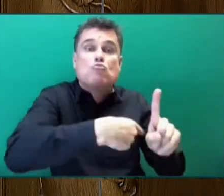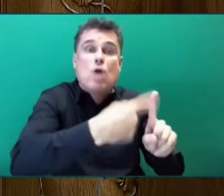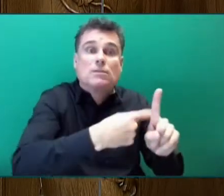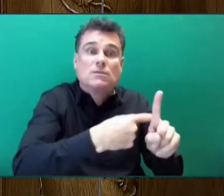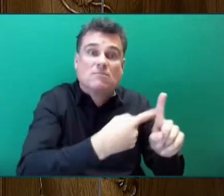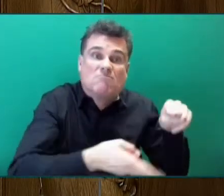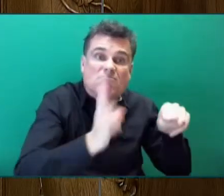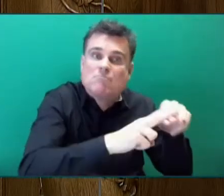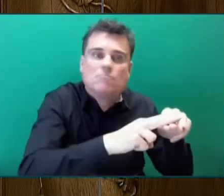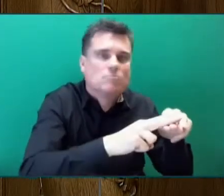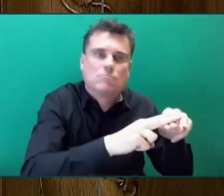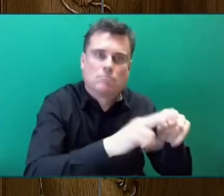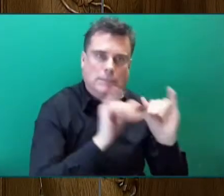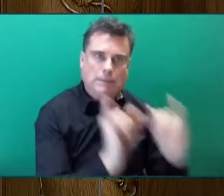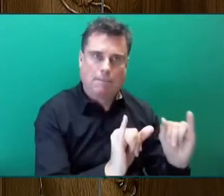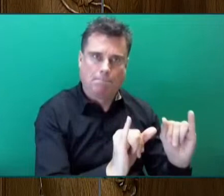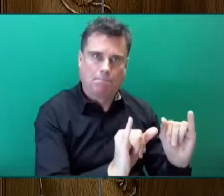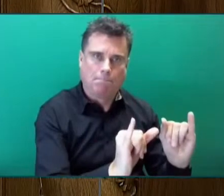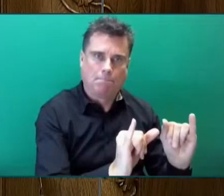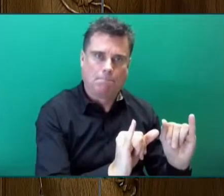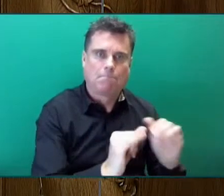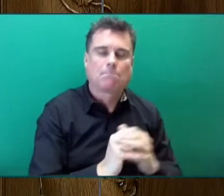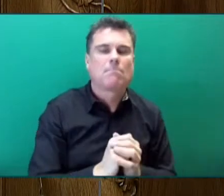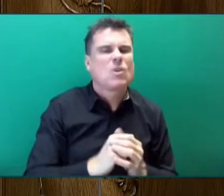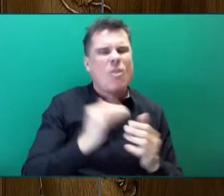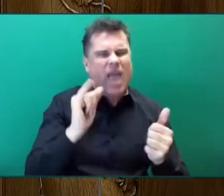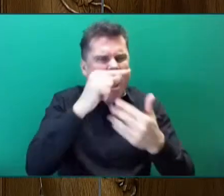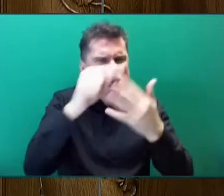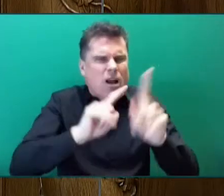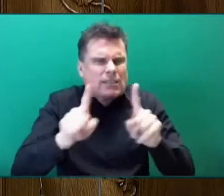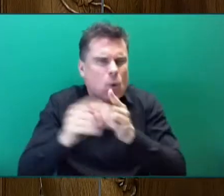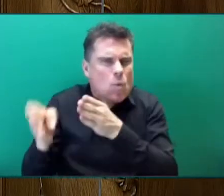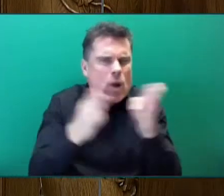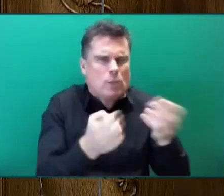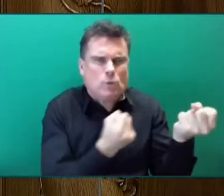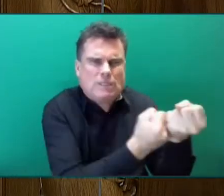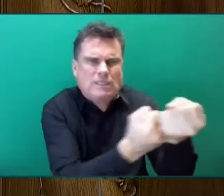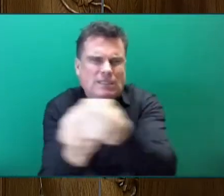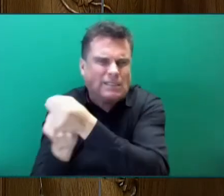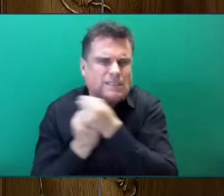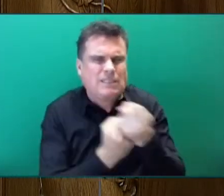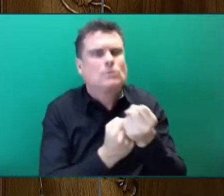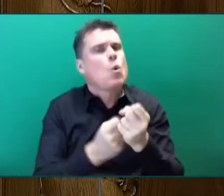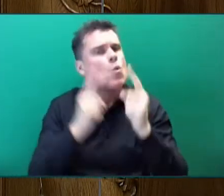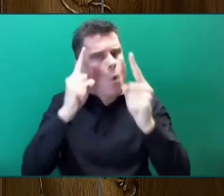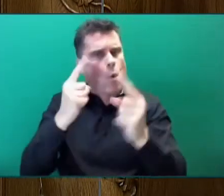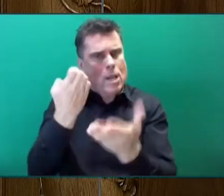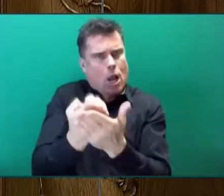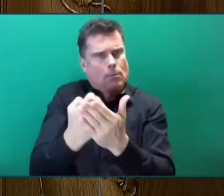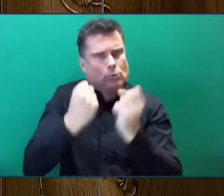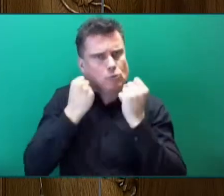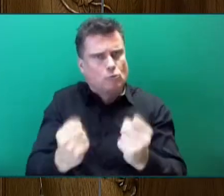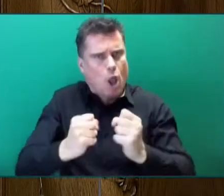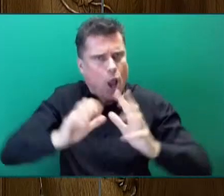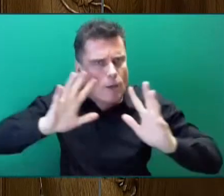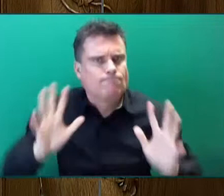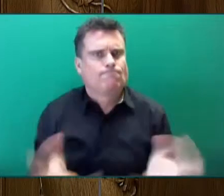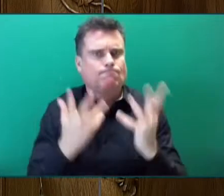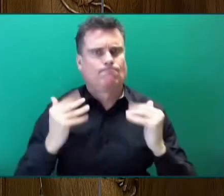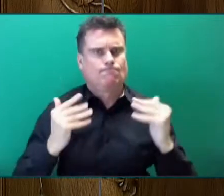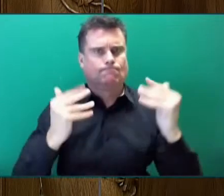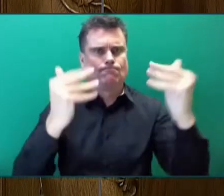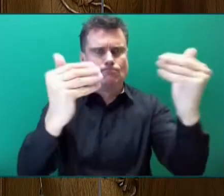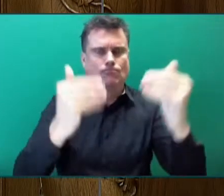too. Your government will ramp up investments in transportation and infrastructure, which will stimulate growth during the recovery